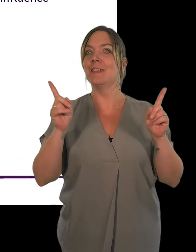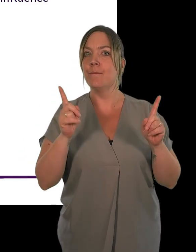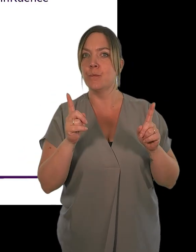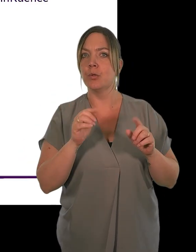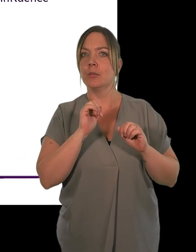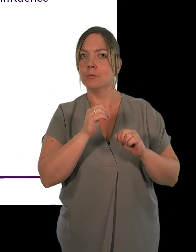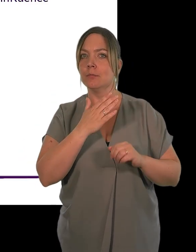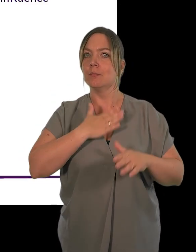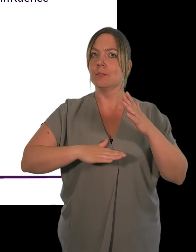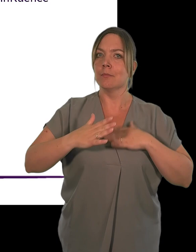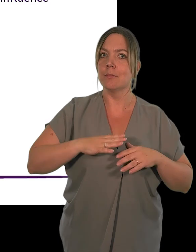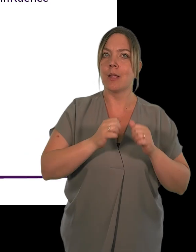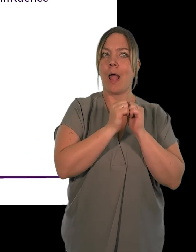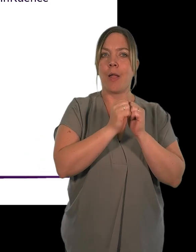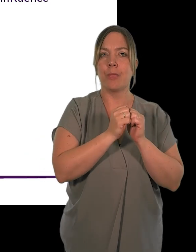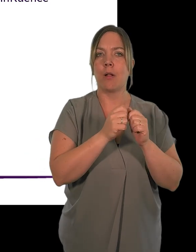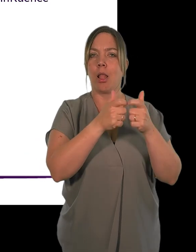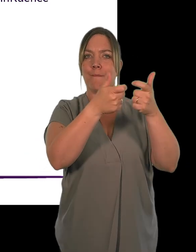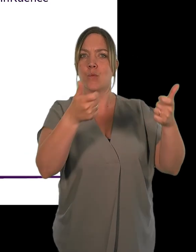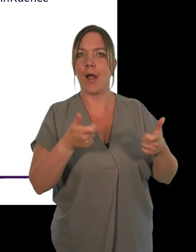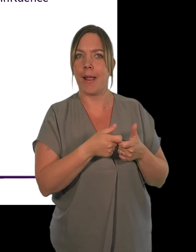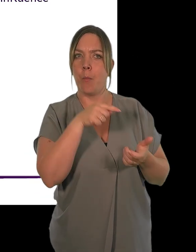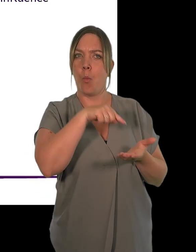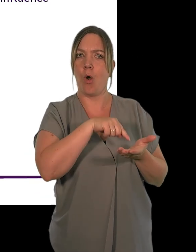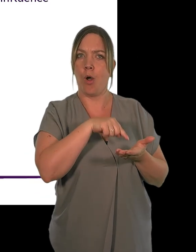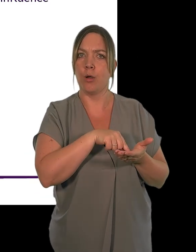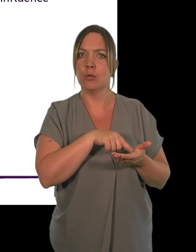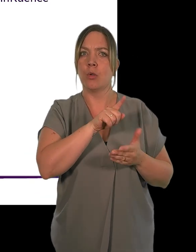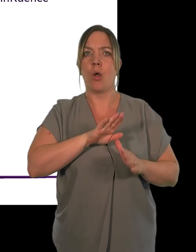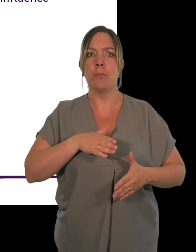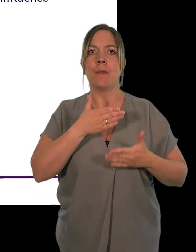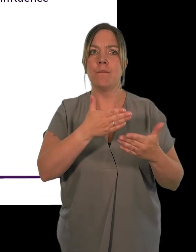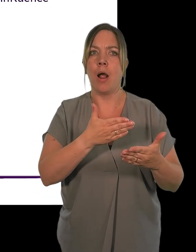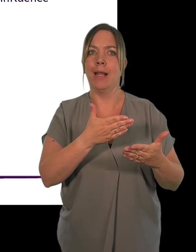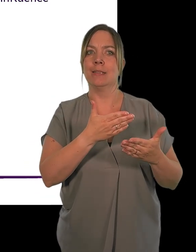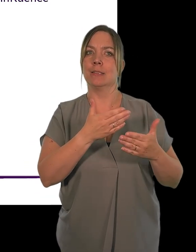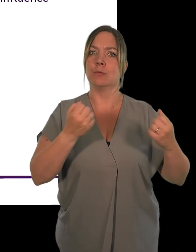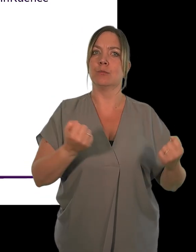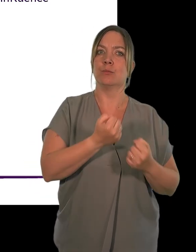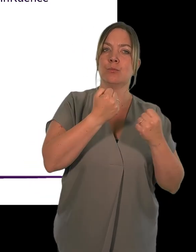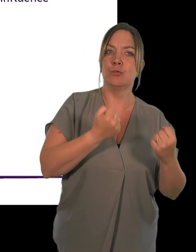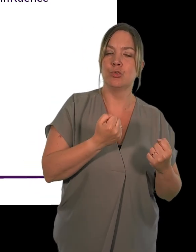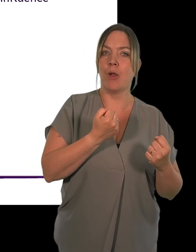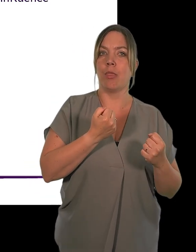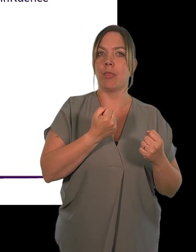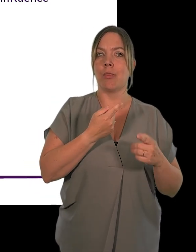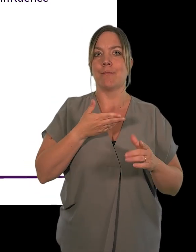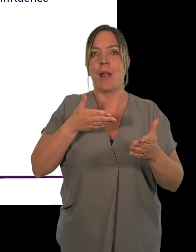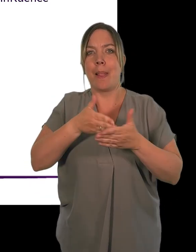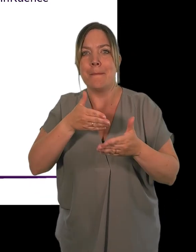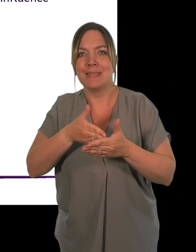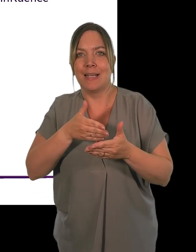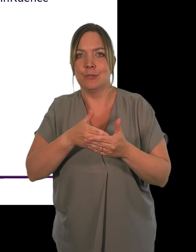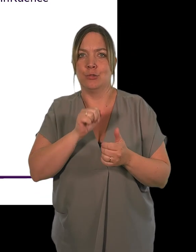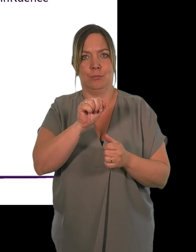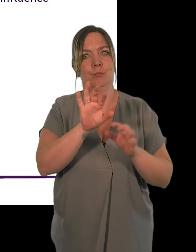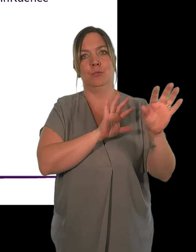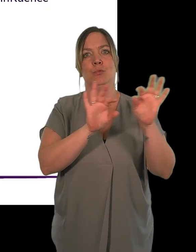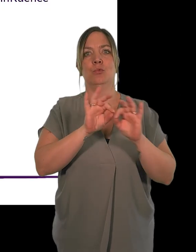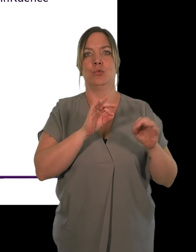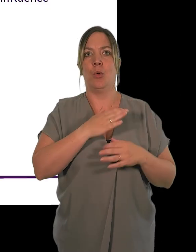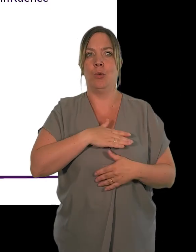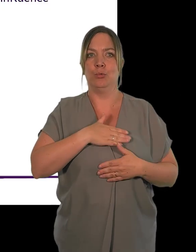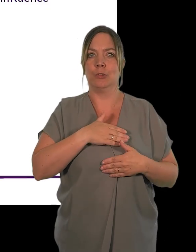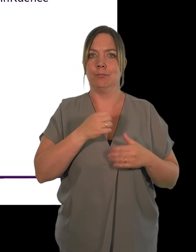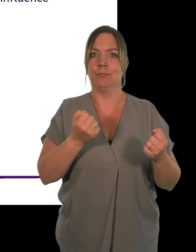So here you're providing the strengths and limitations of your chosen ethics.